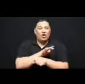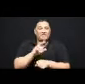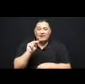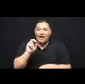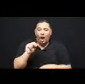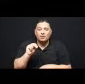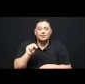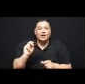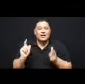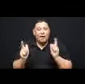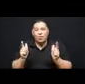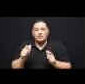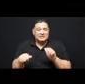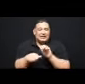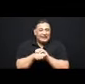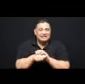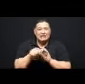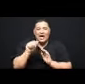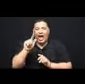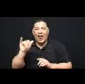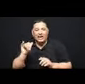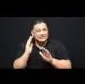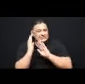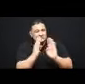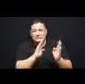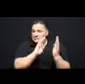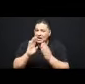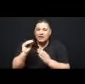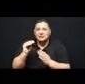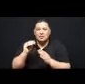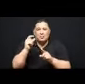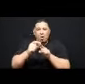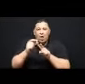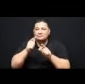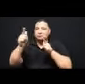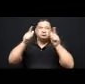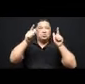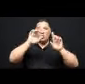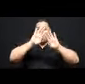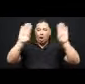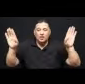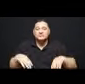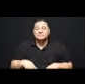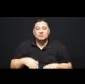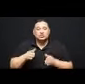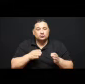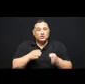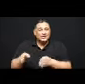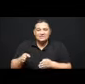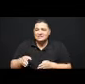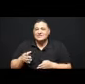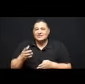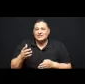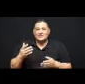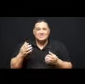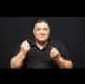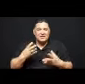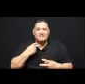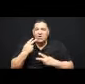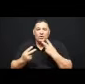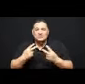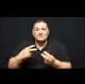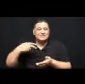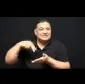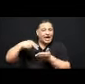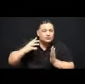and bullet-crested walls, streets forever filled with the voices of starlets and rat packs, hiding the creatures